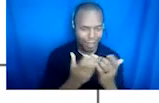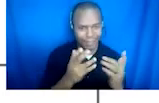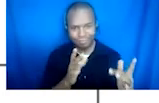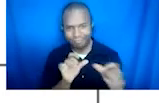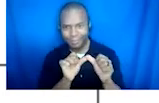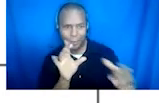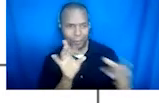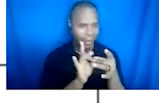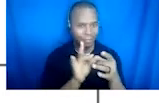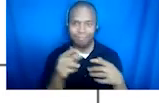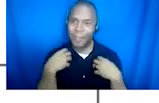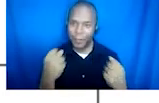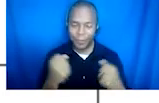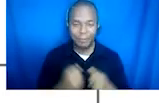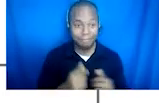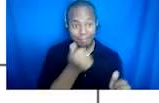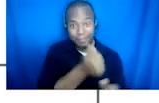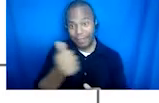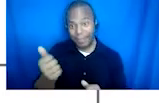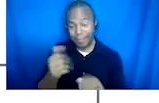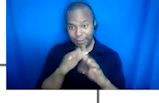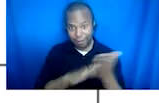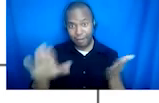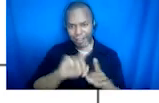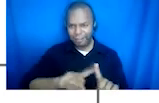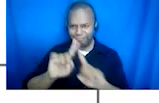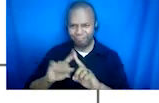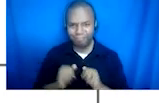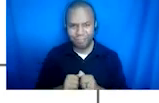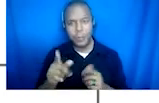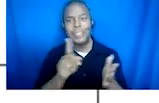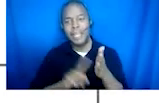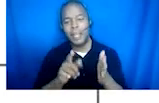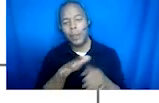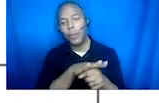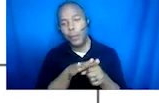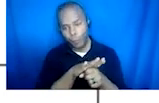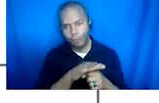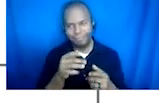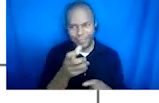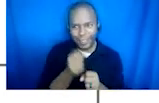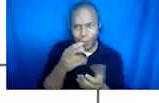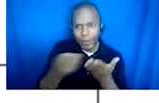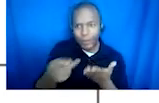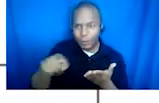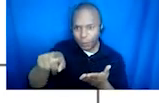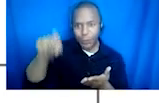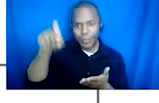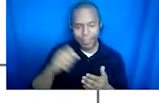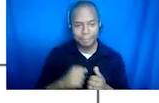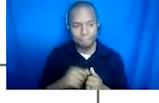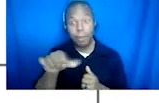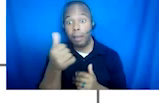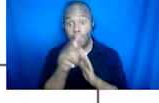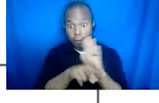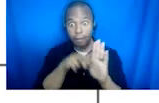healthy. Every college is different, so check with your local campus to see what's available and how to get the resources you need. Other videos in this series will